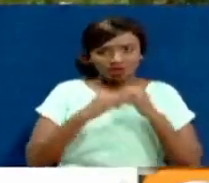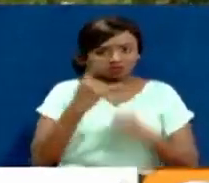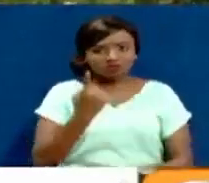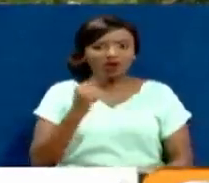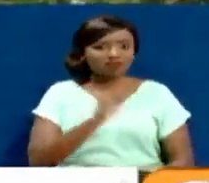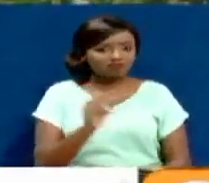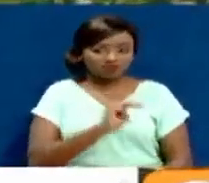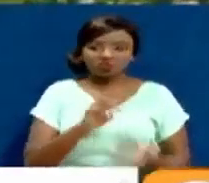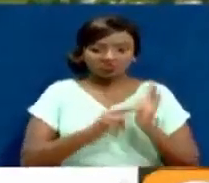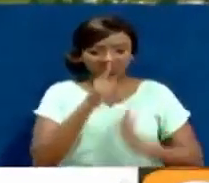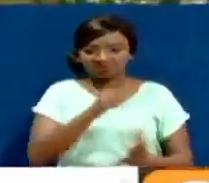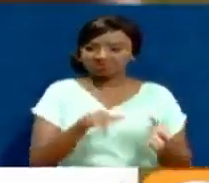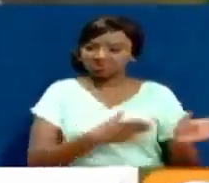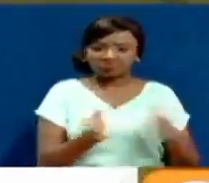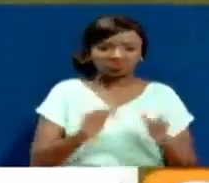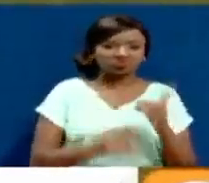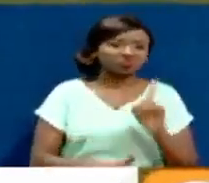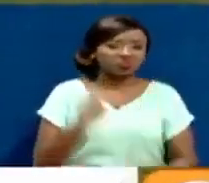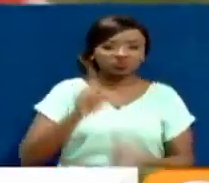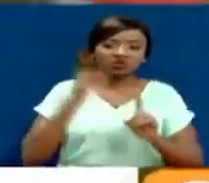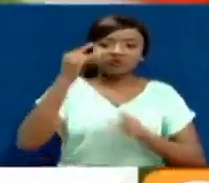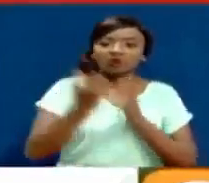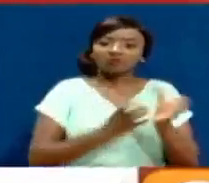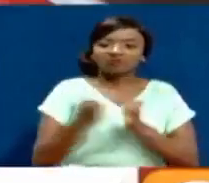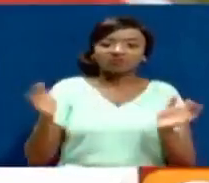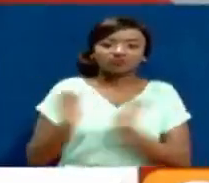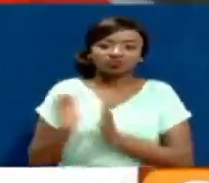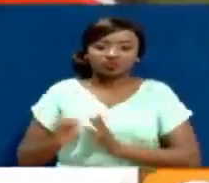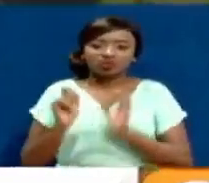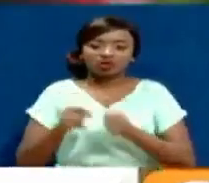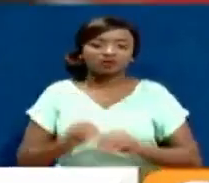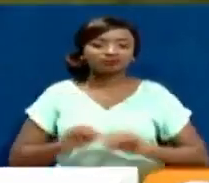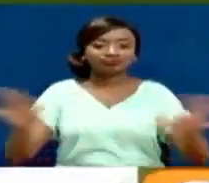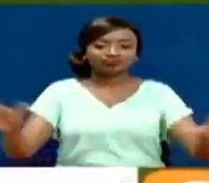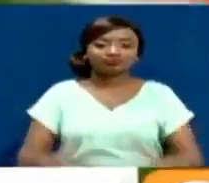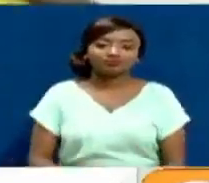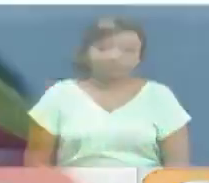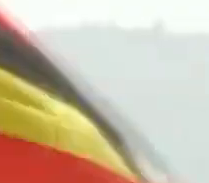which provides a vast opportunity for SMEs from the region.